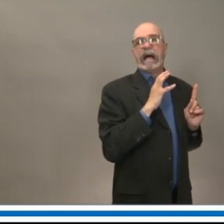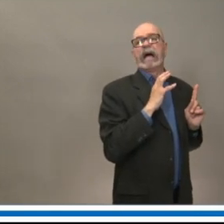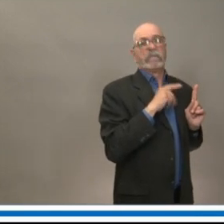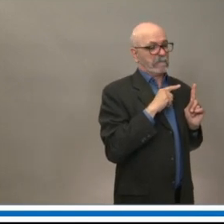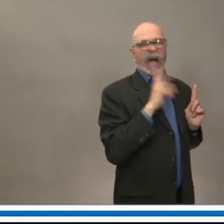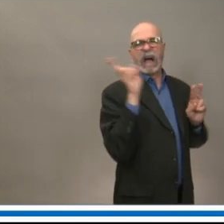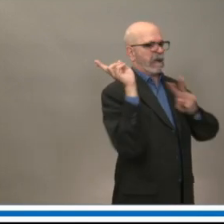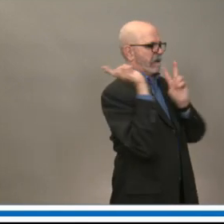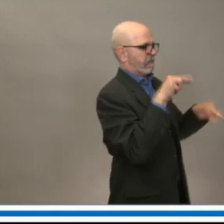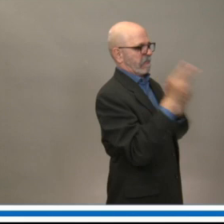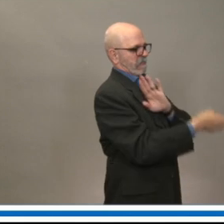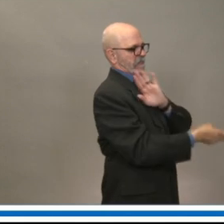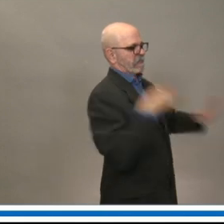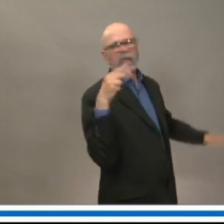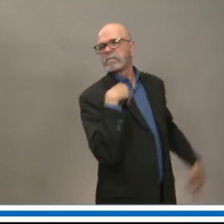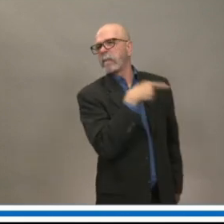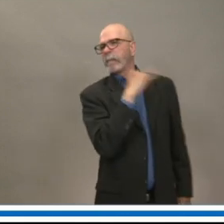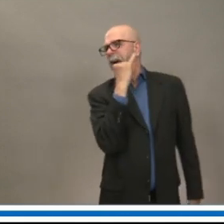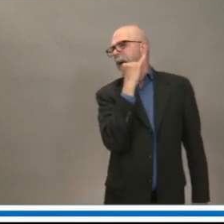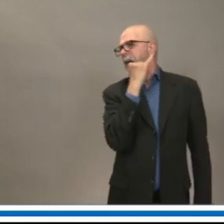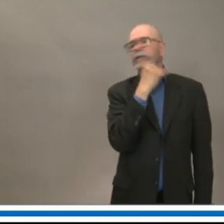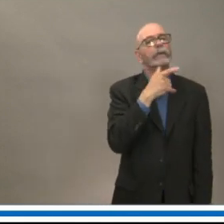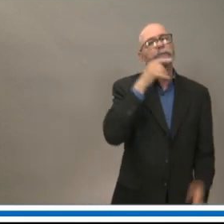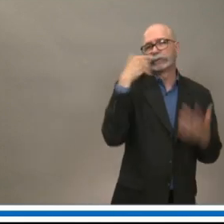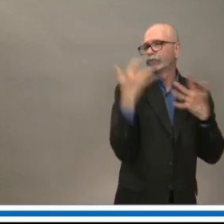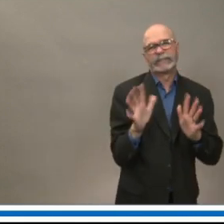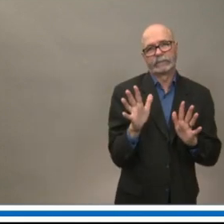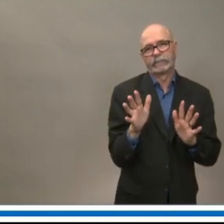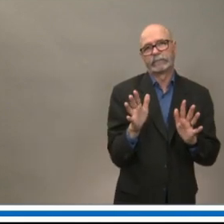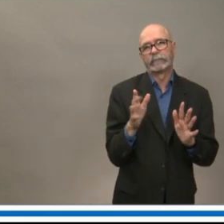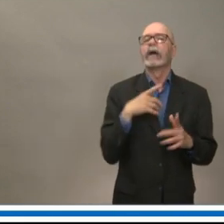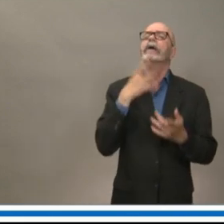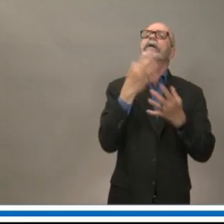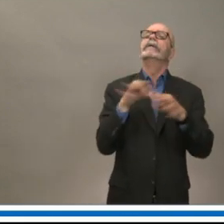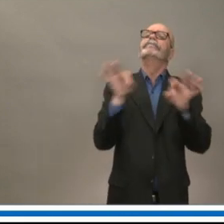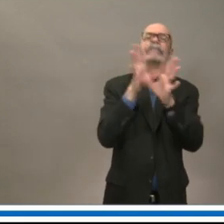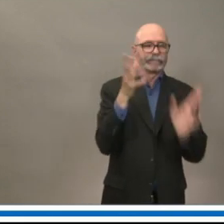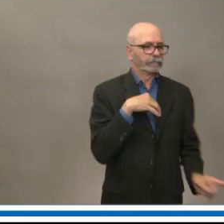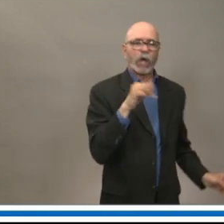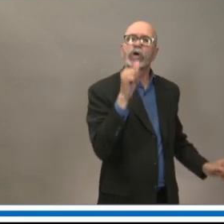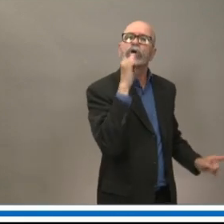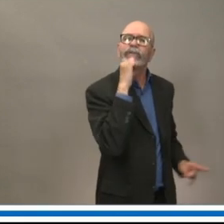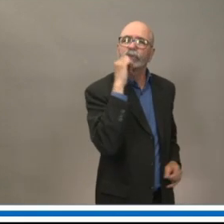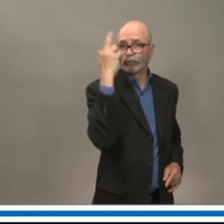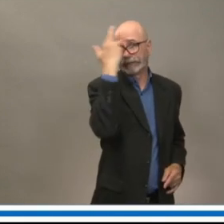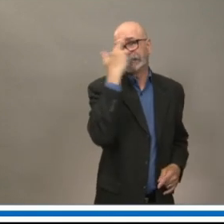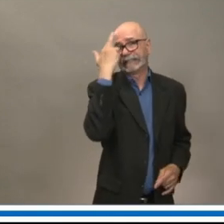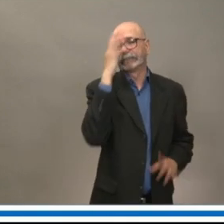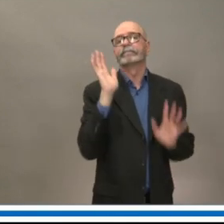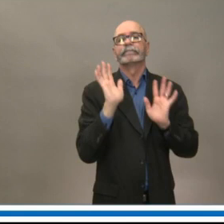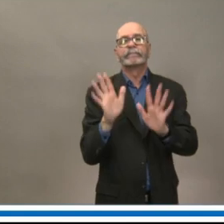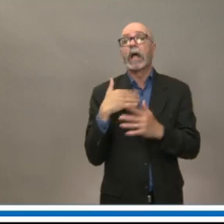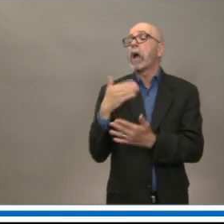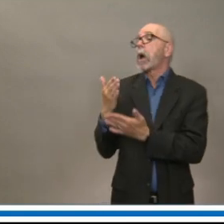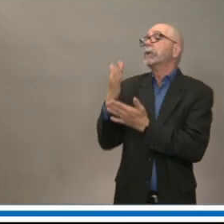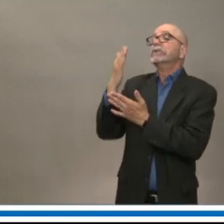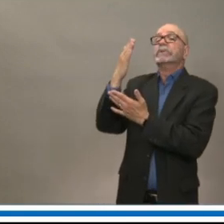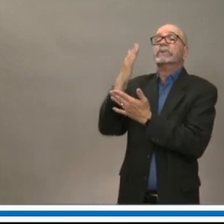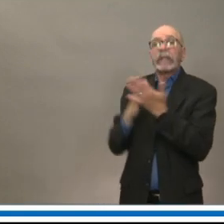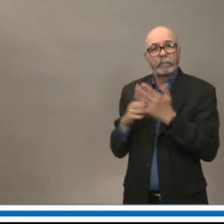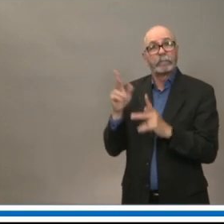do we respect confidential and private information, and what's necessary for the public to